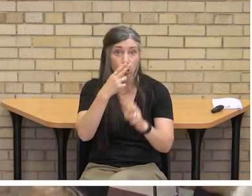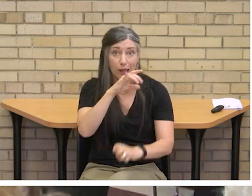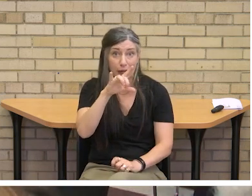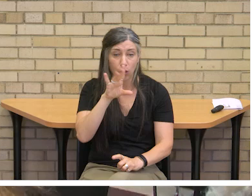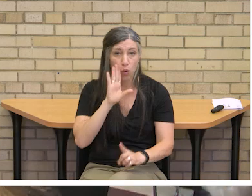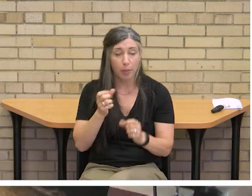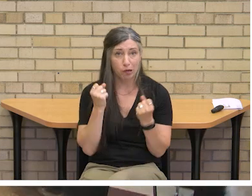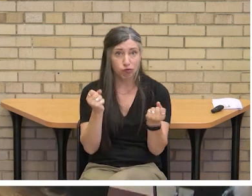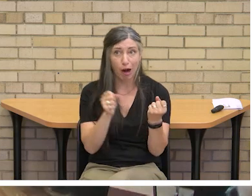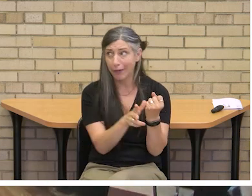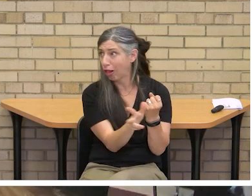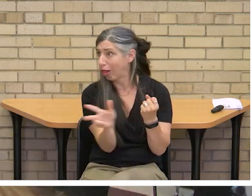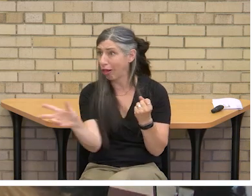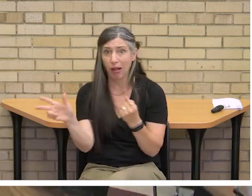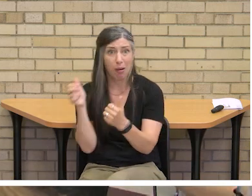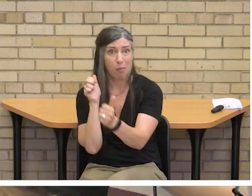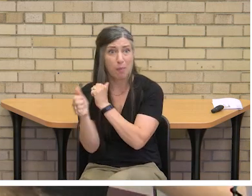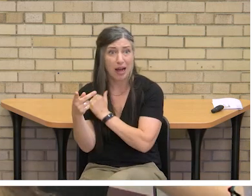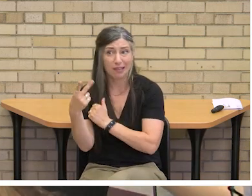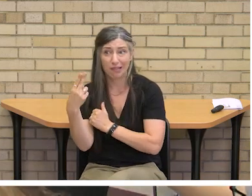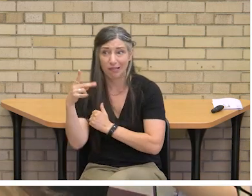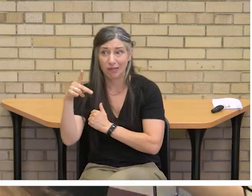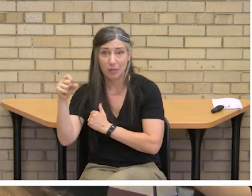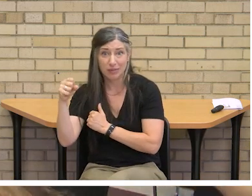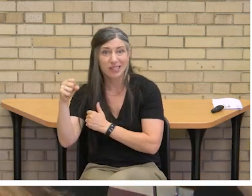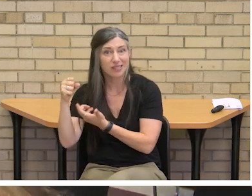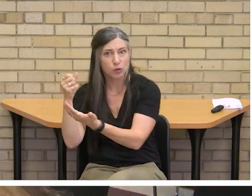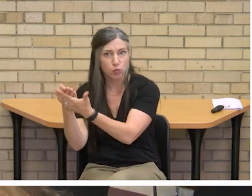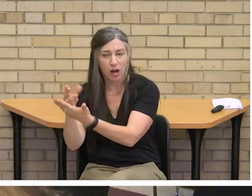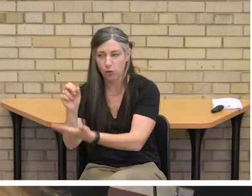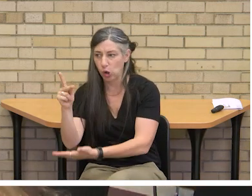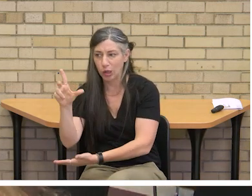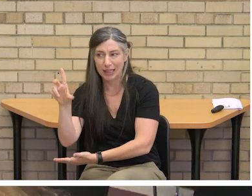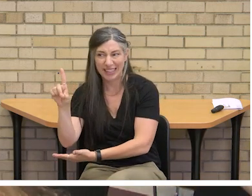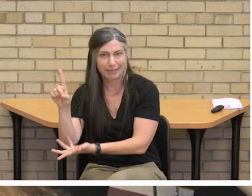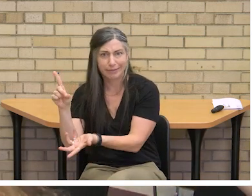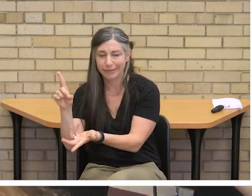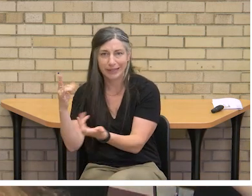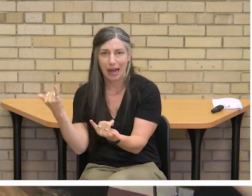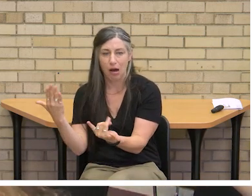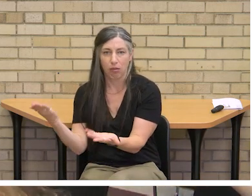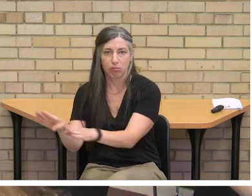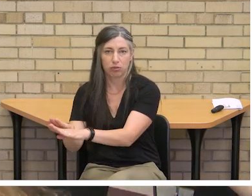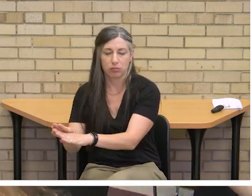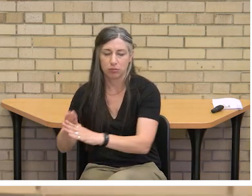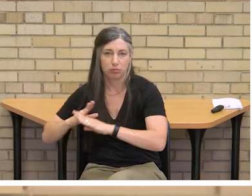turning right and going past Phipps to get into Oakland, and now they won't be able to do that.